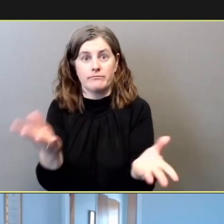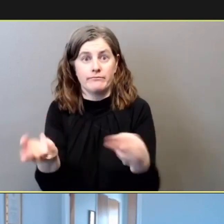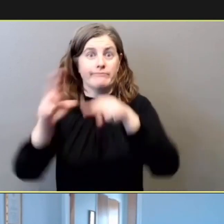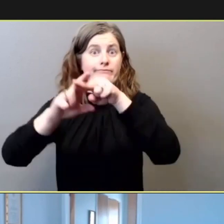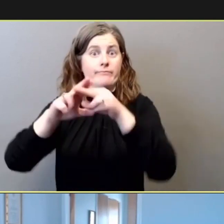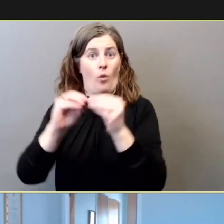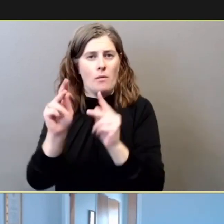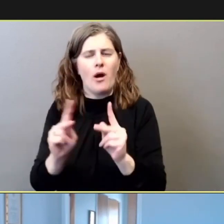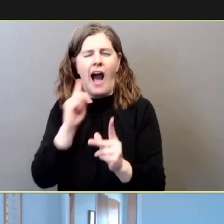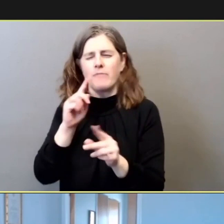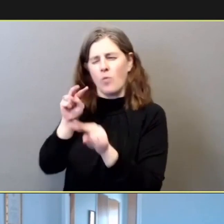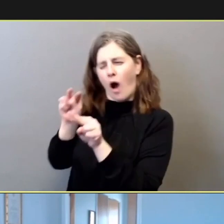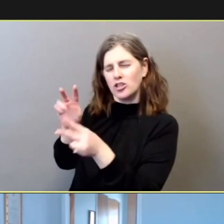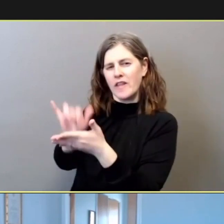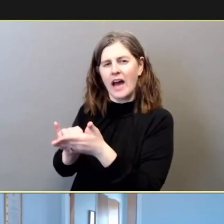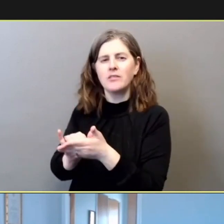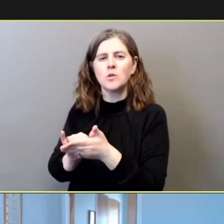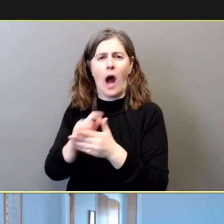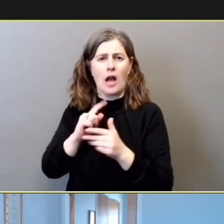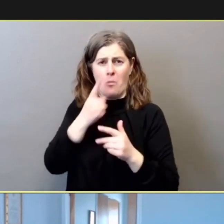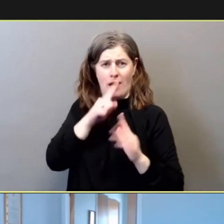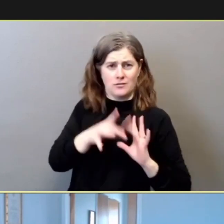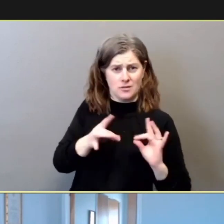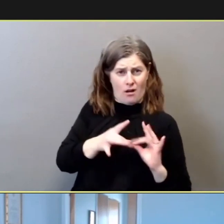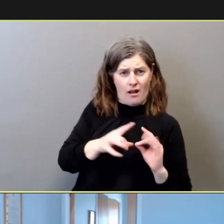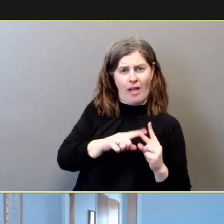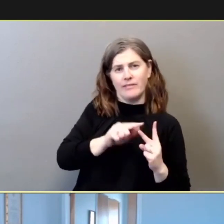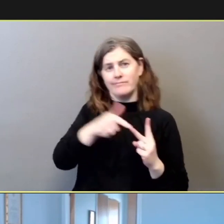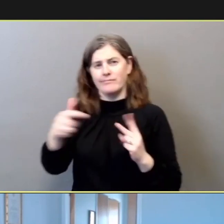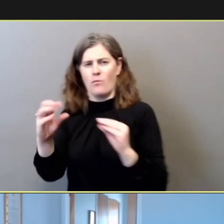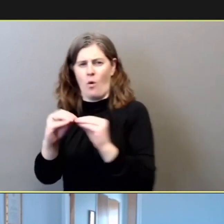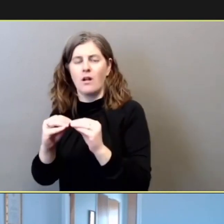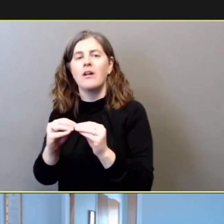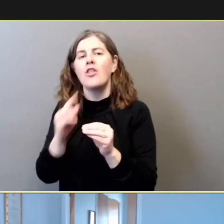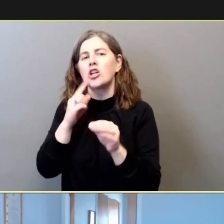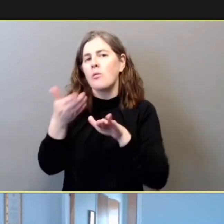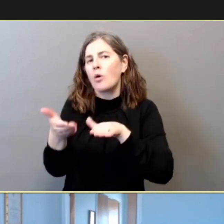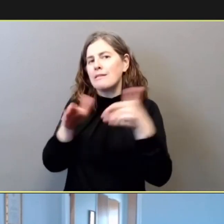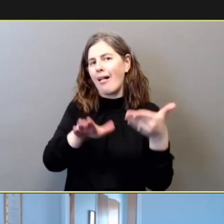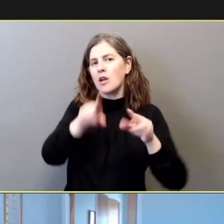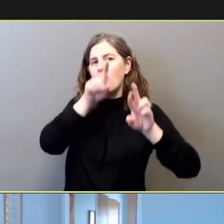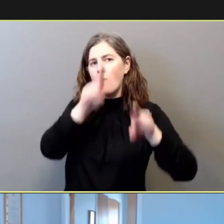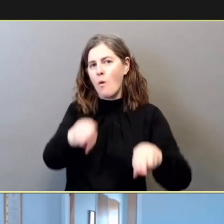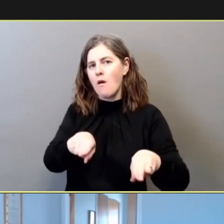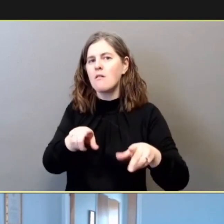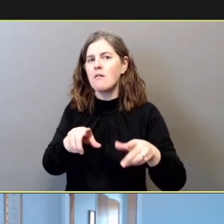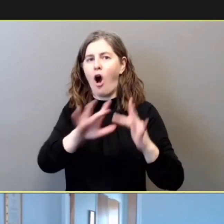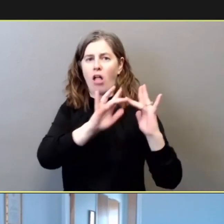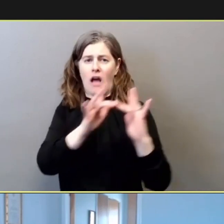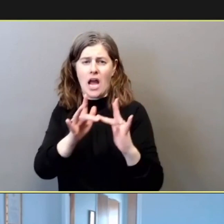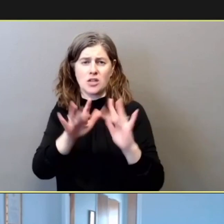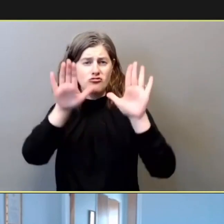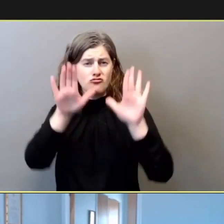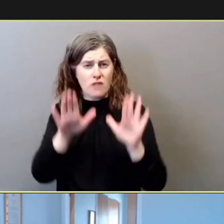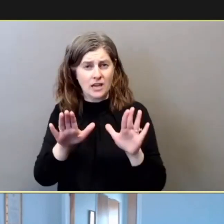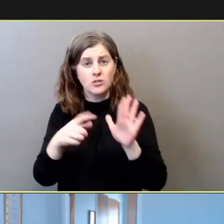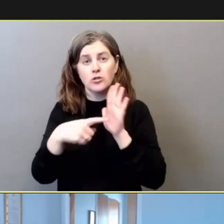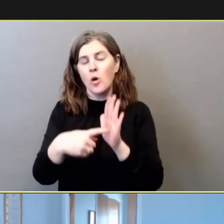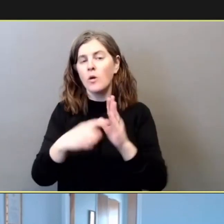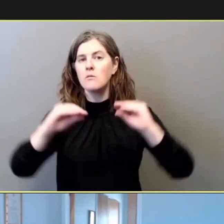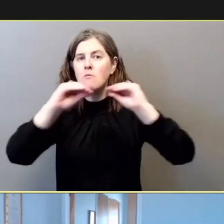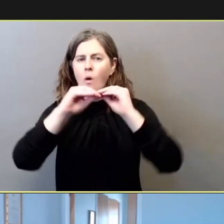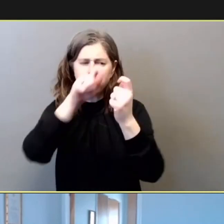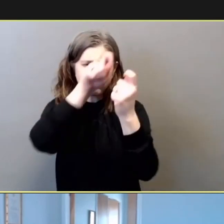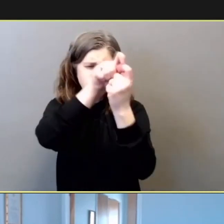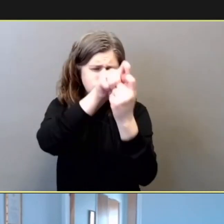to add, feel free to jump in first. There is a mortality report online, and it's great. It shows an awful lot of